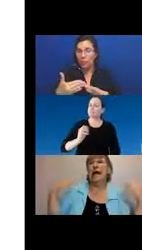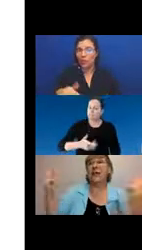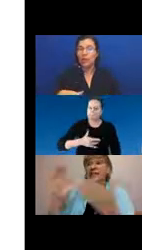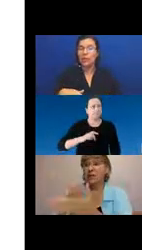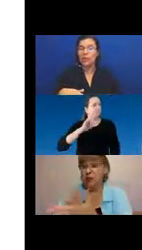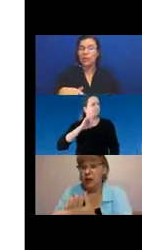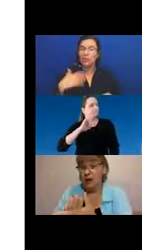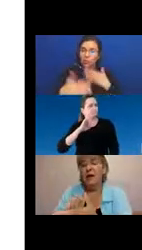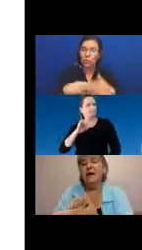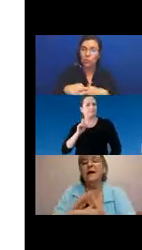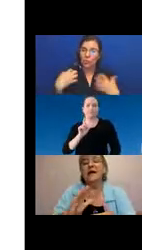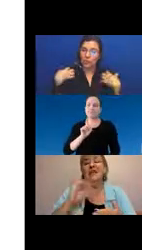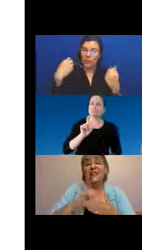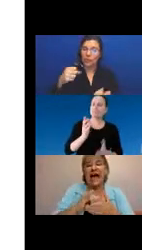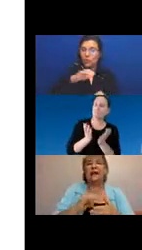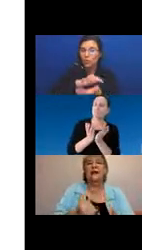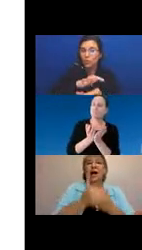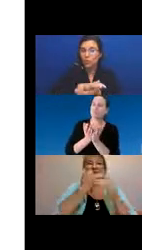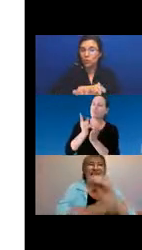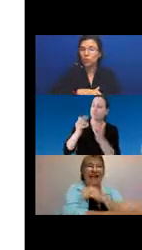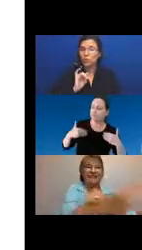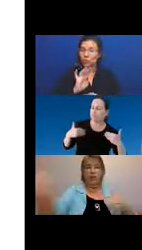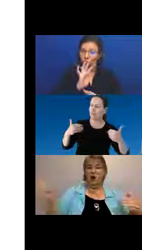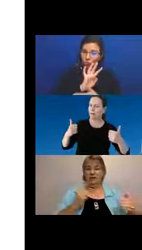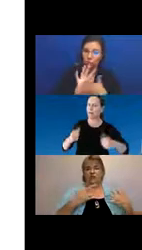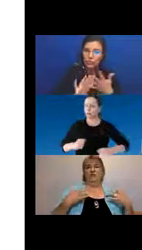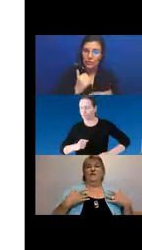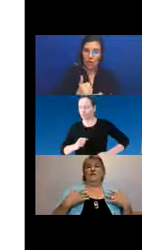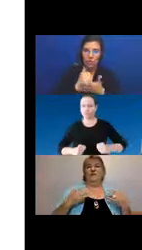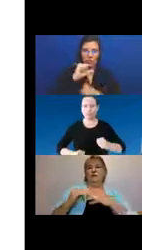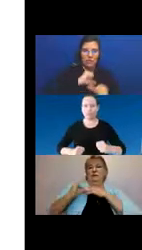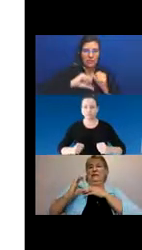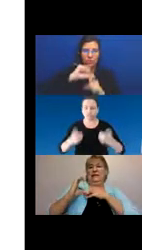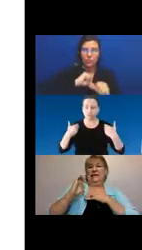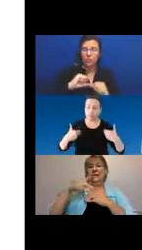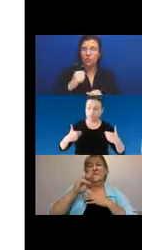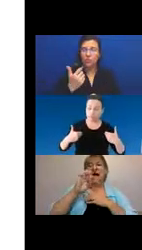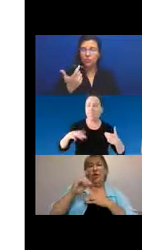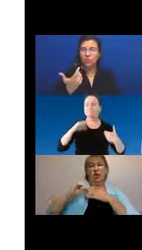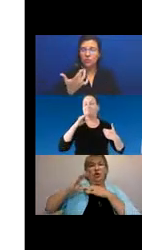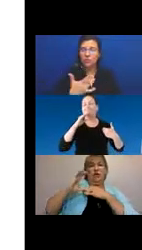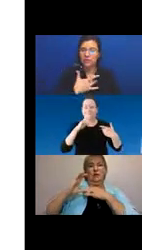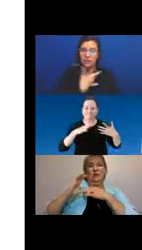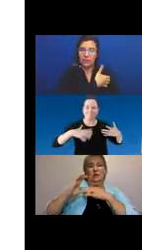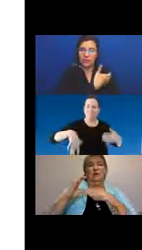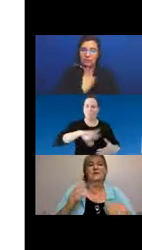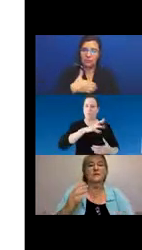to a healthy school. That helps everyone to feel empowered.